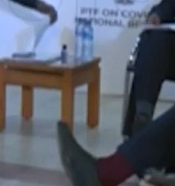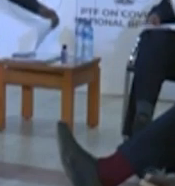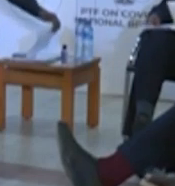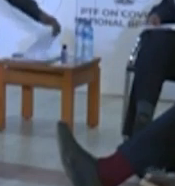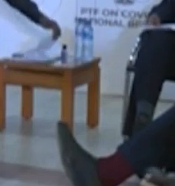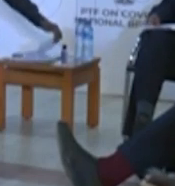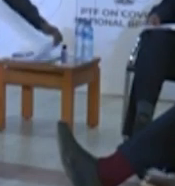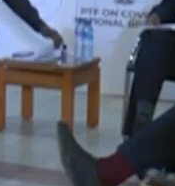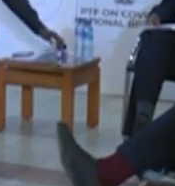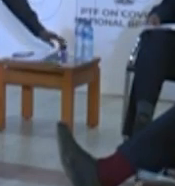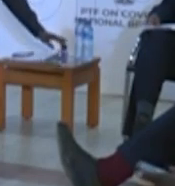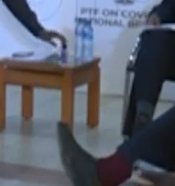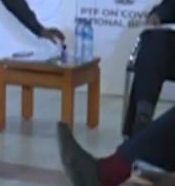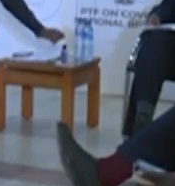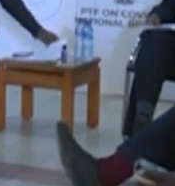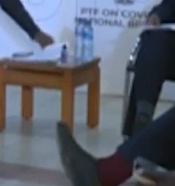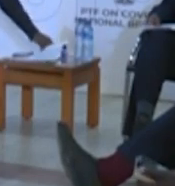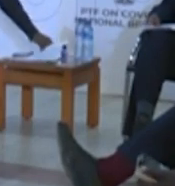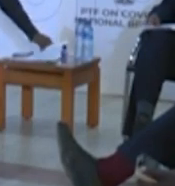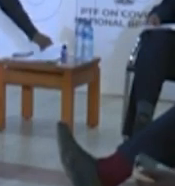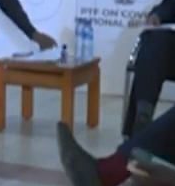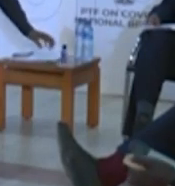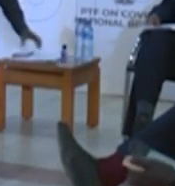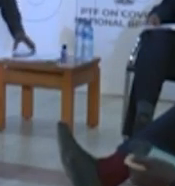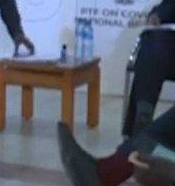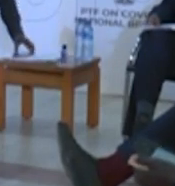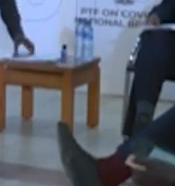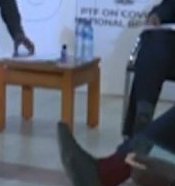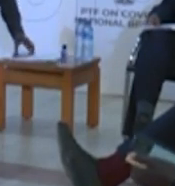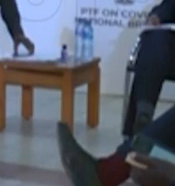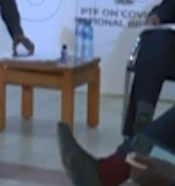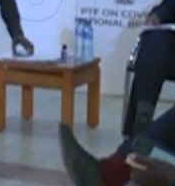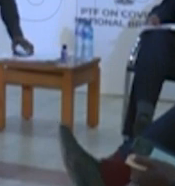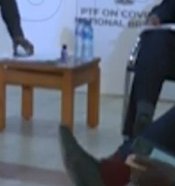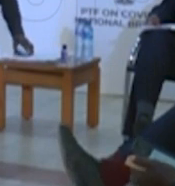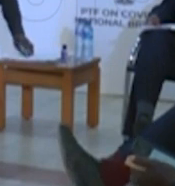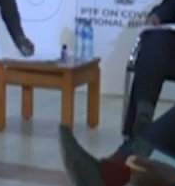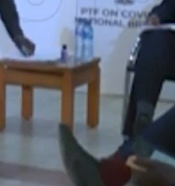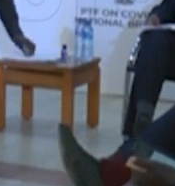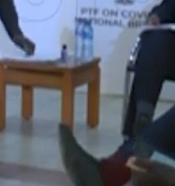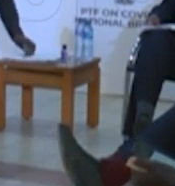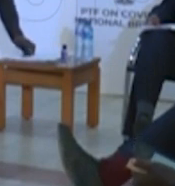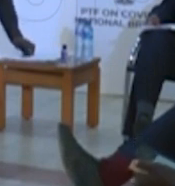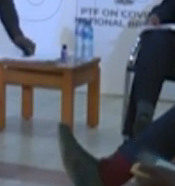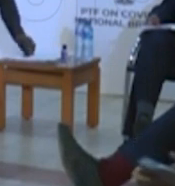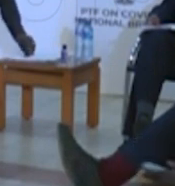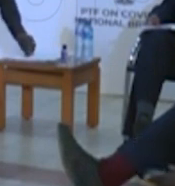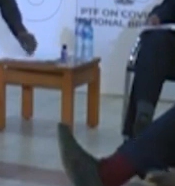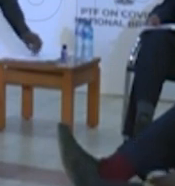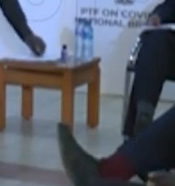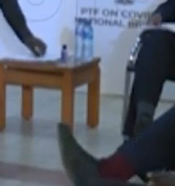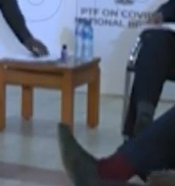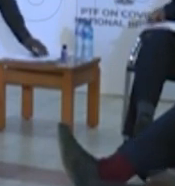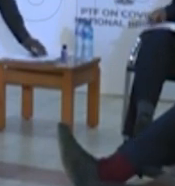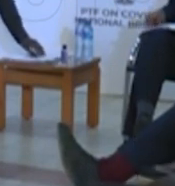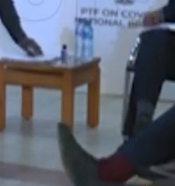Secretary to the Government of the Federation and Chair of PTF, Honourable Ministers here present,